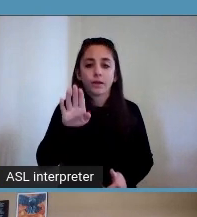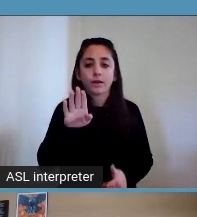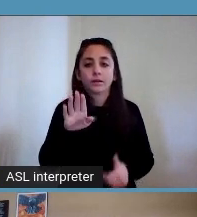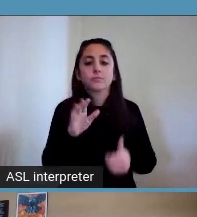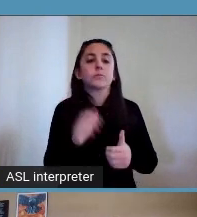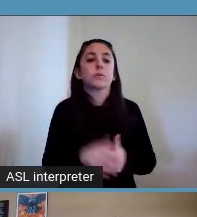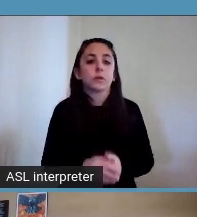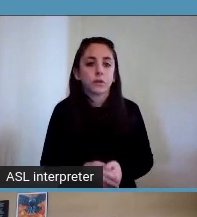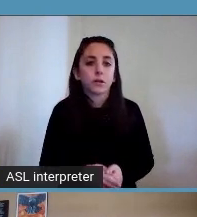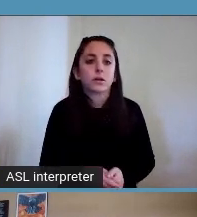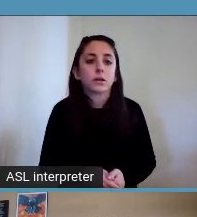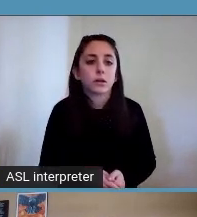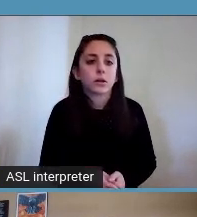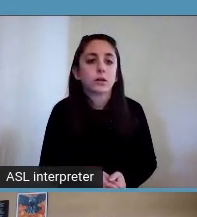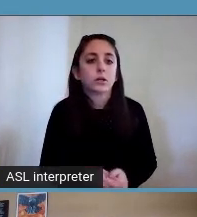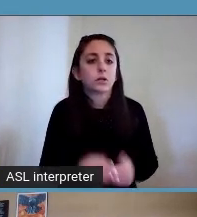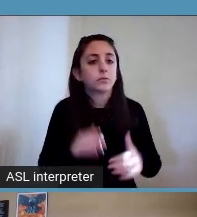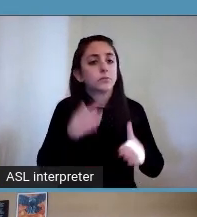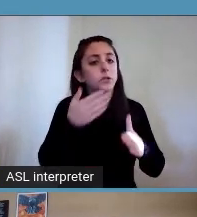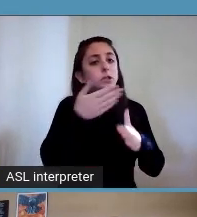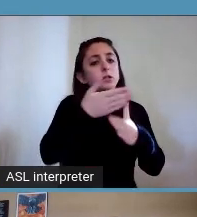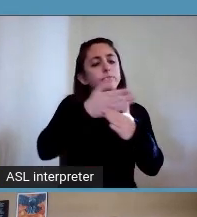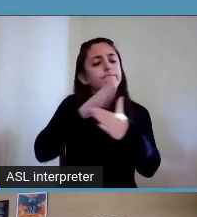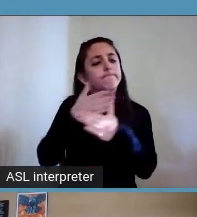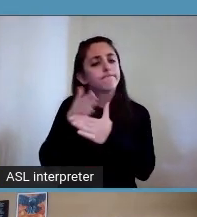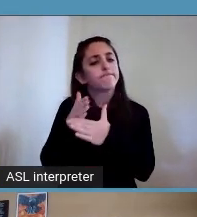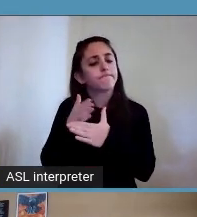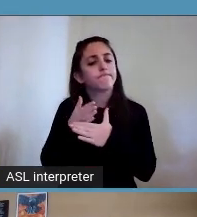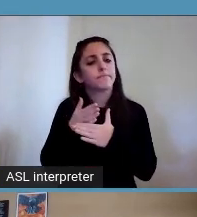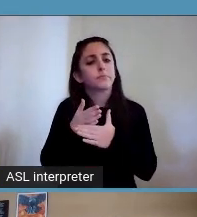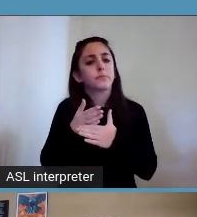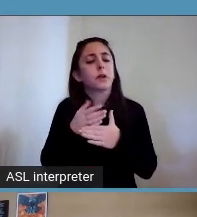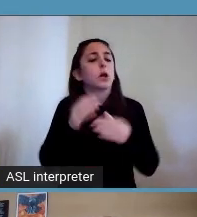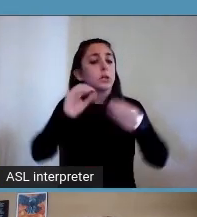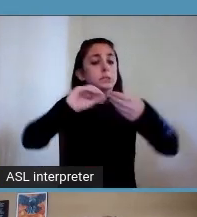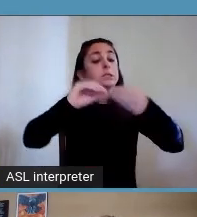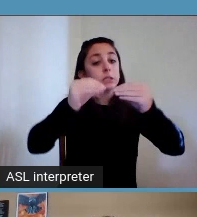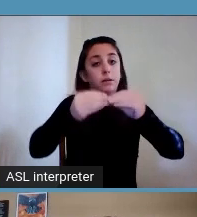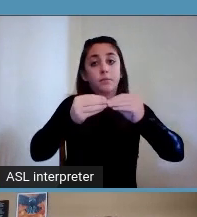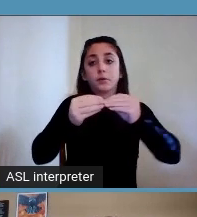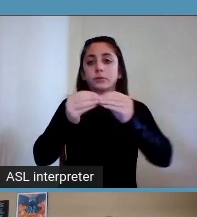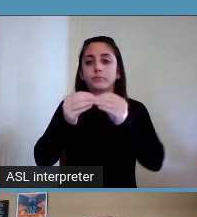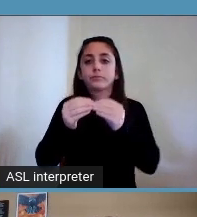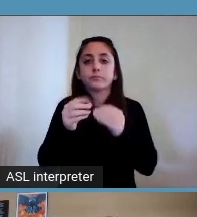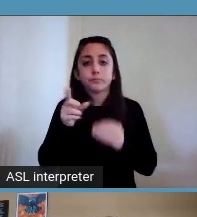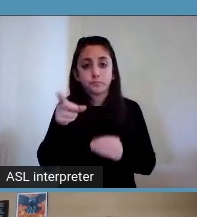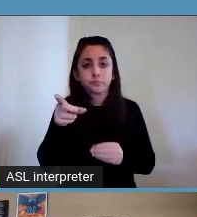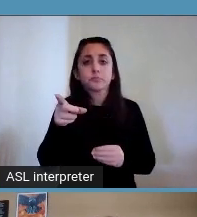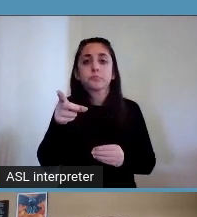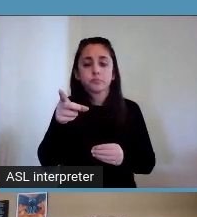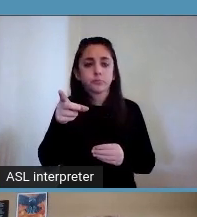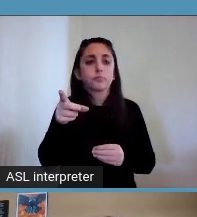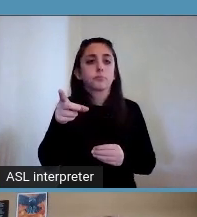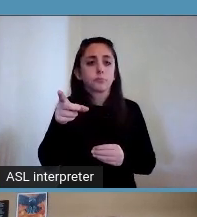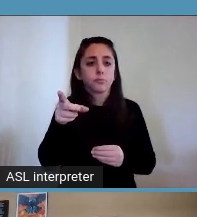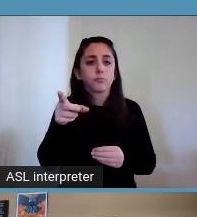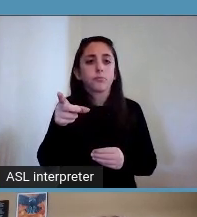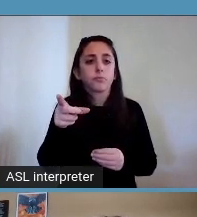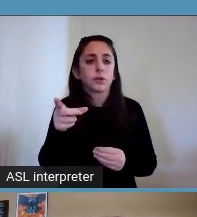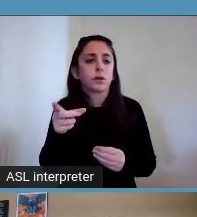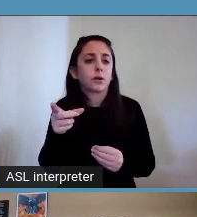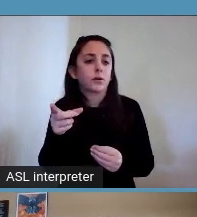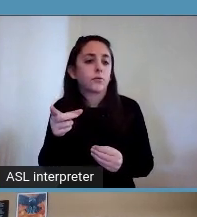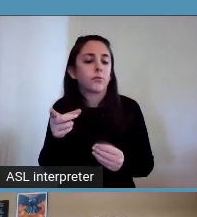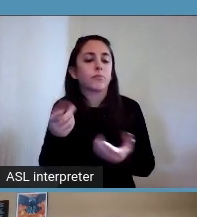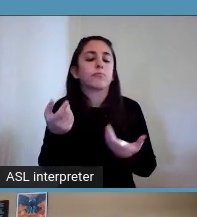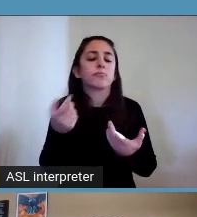you know, I share some of the numbers here on this side, but really, you know, the details of the